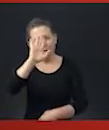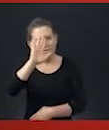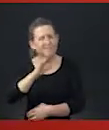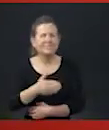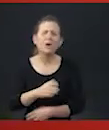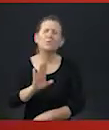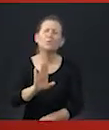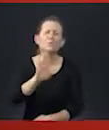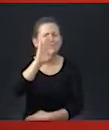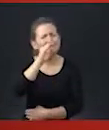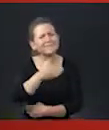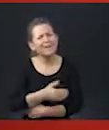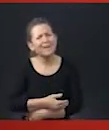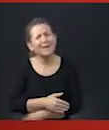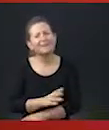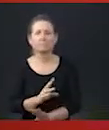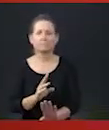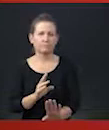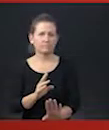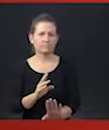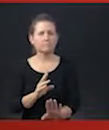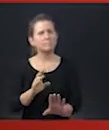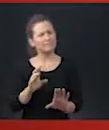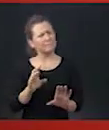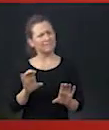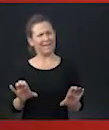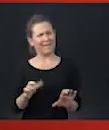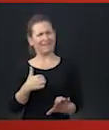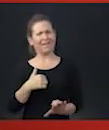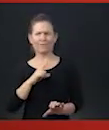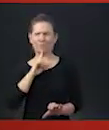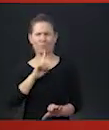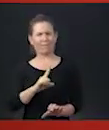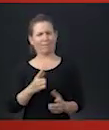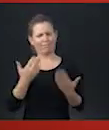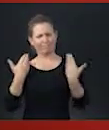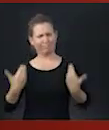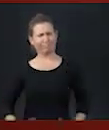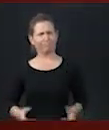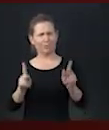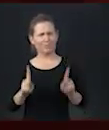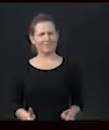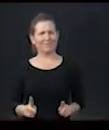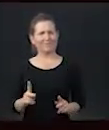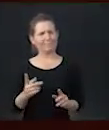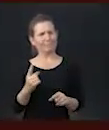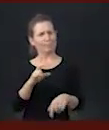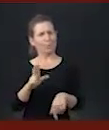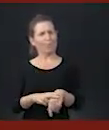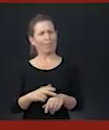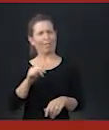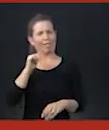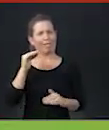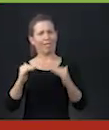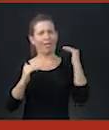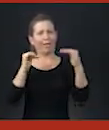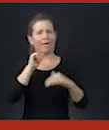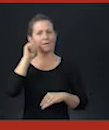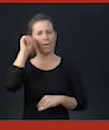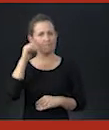no, act like I'm a real human being and a regular adult.